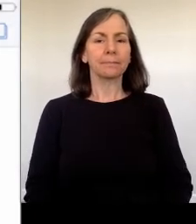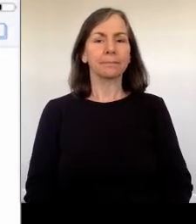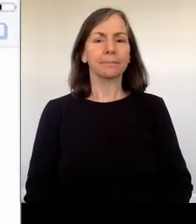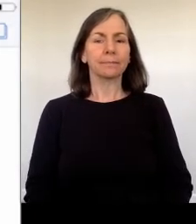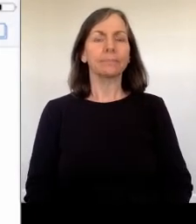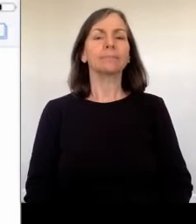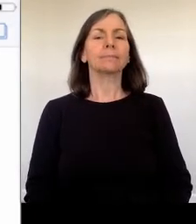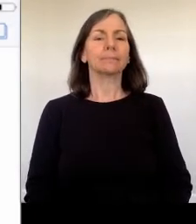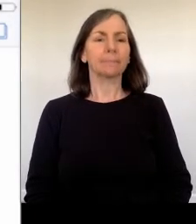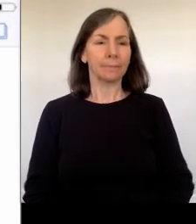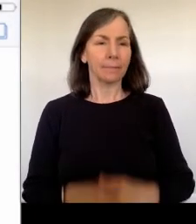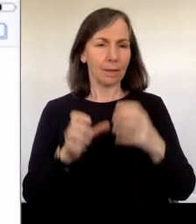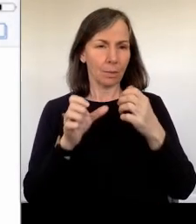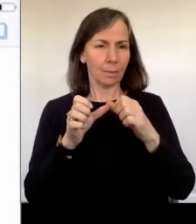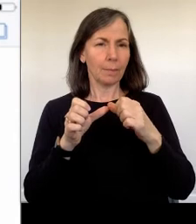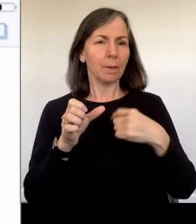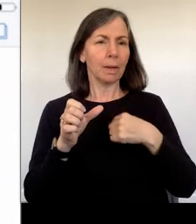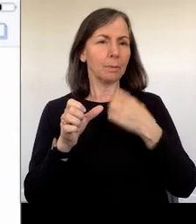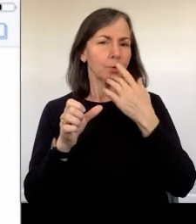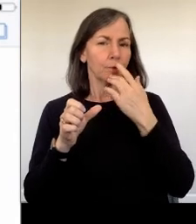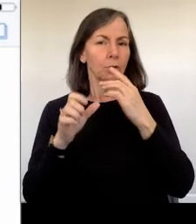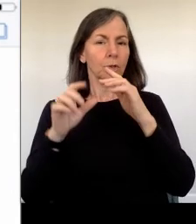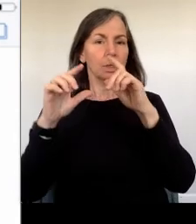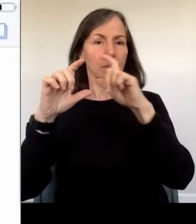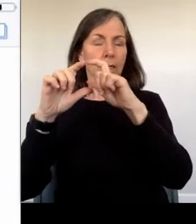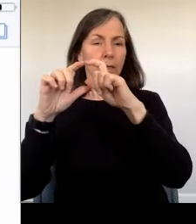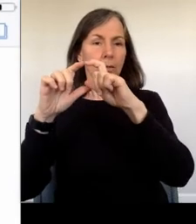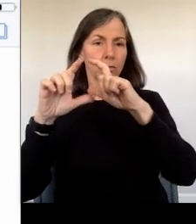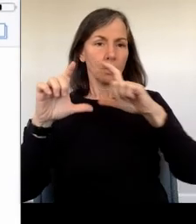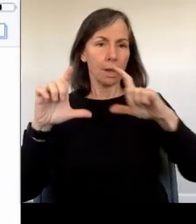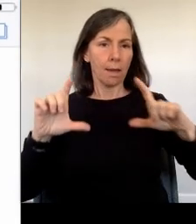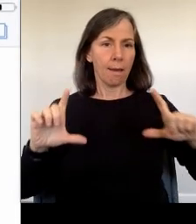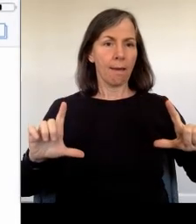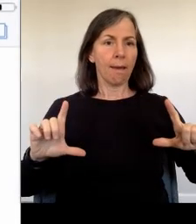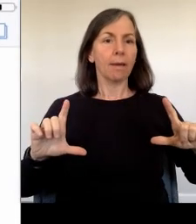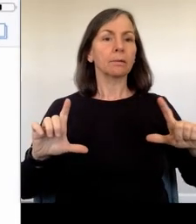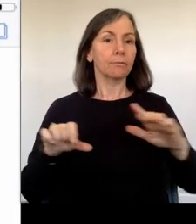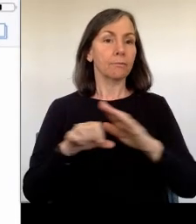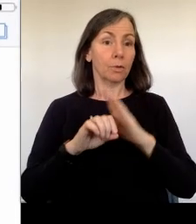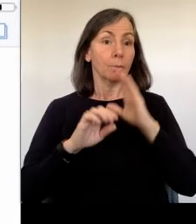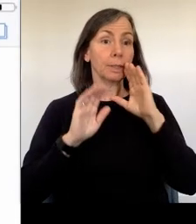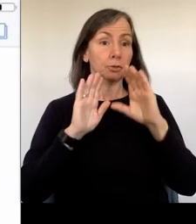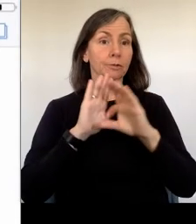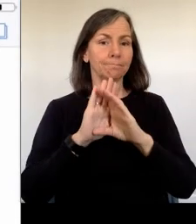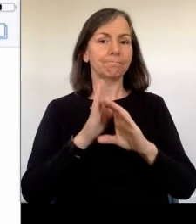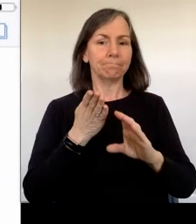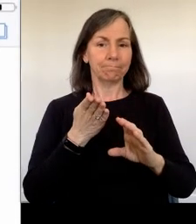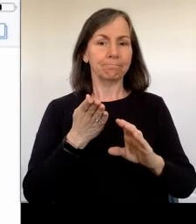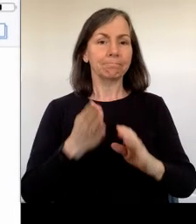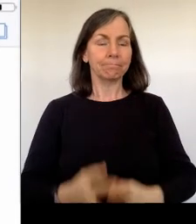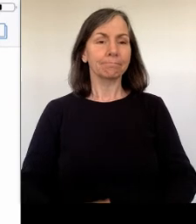And then remember, I like to click and drag it so it fills up the whole screen.